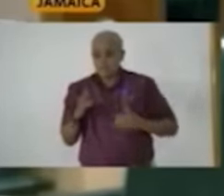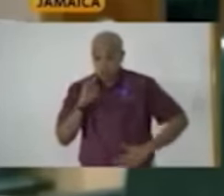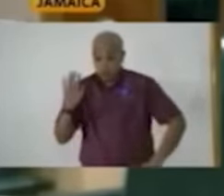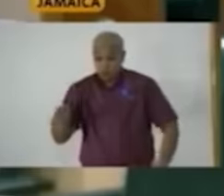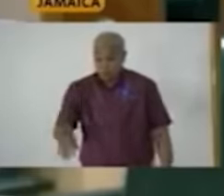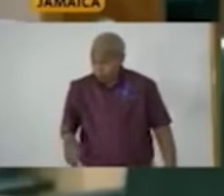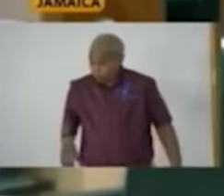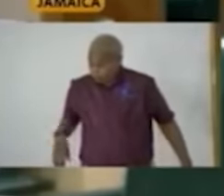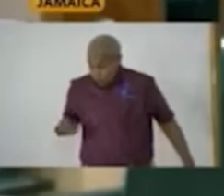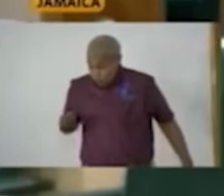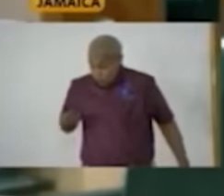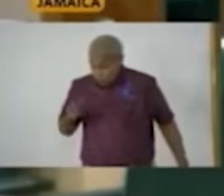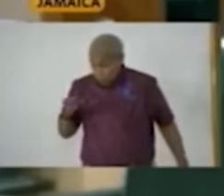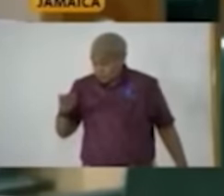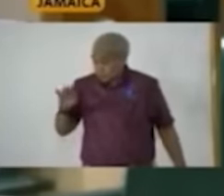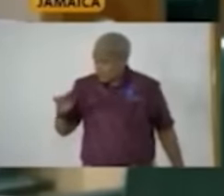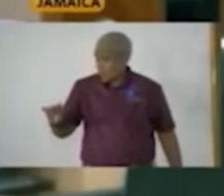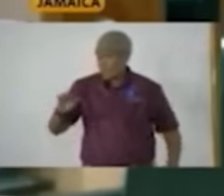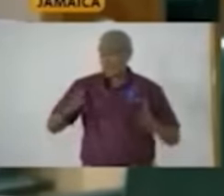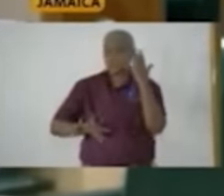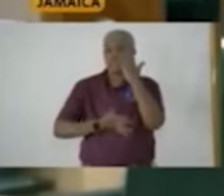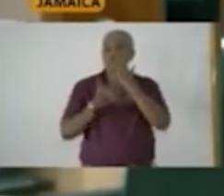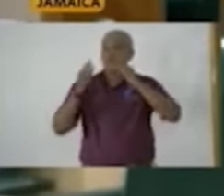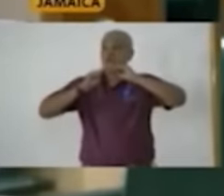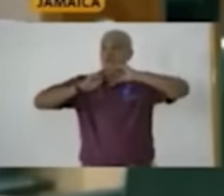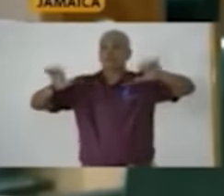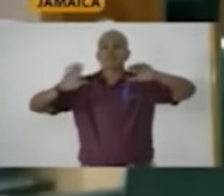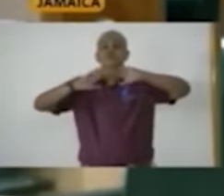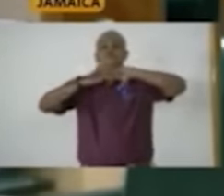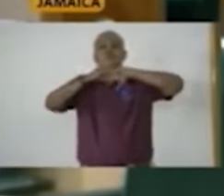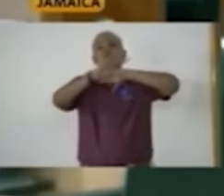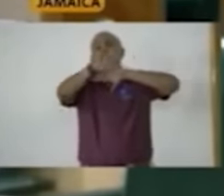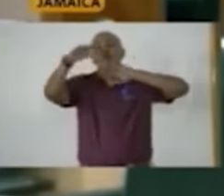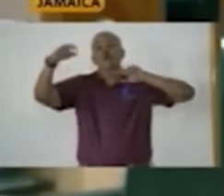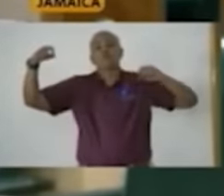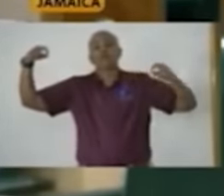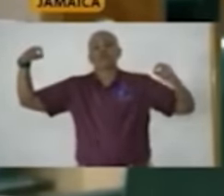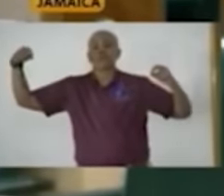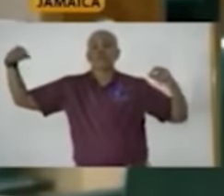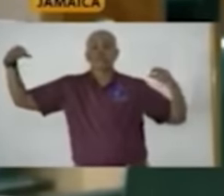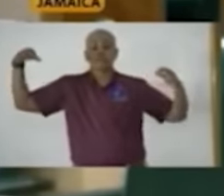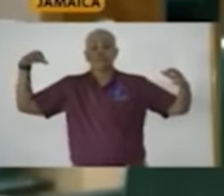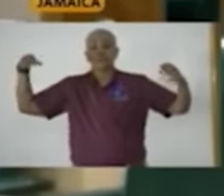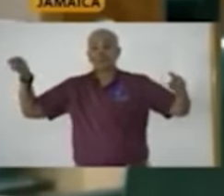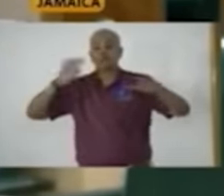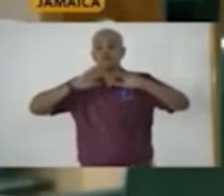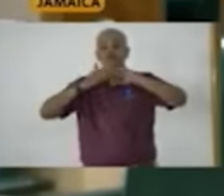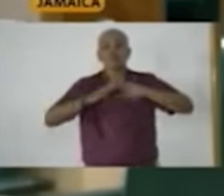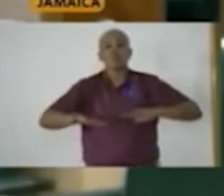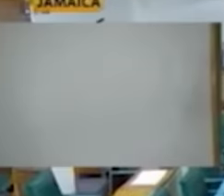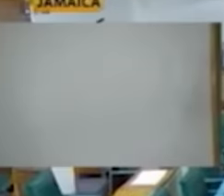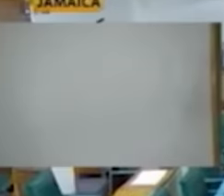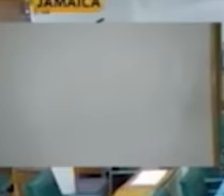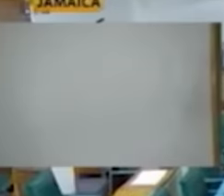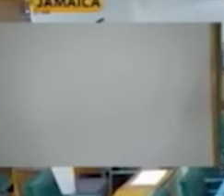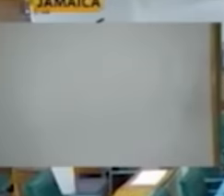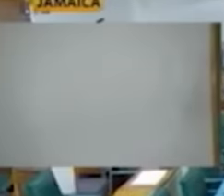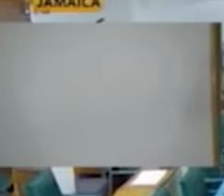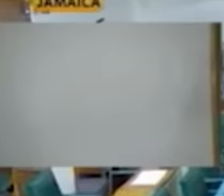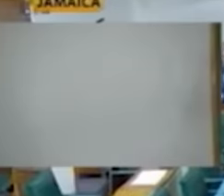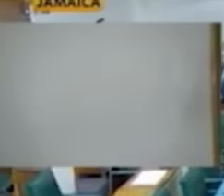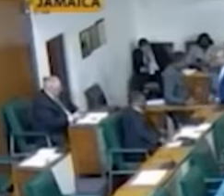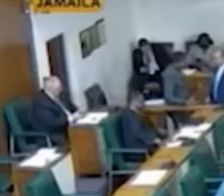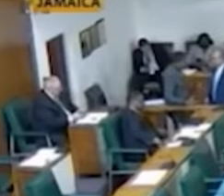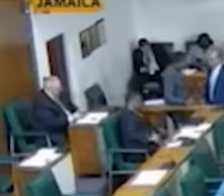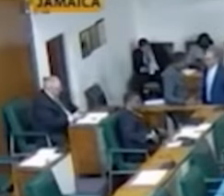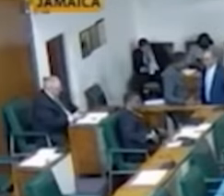to literally using satellite technology cover the entire country. So I wouldn't worry about that. I think the government has that under control. Also,